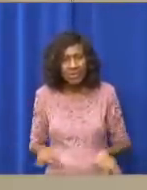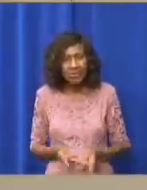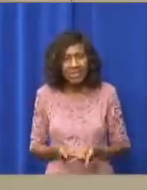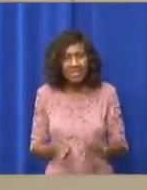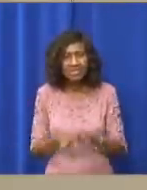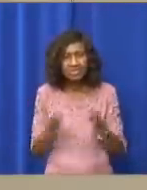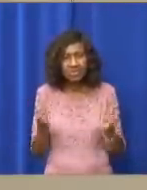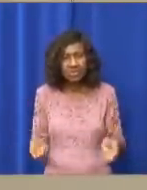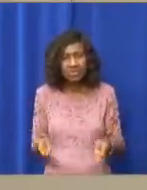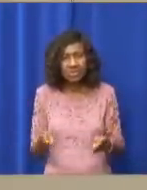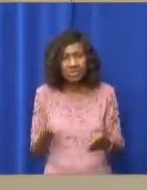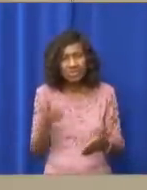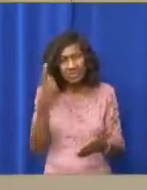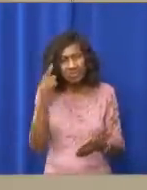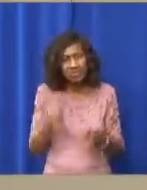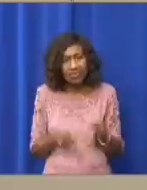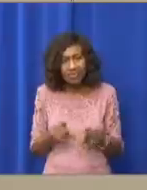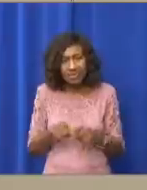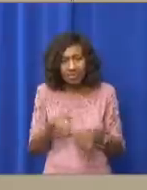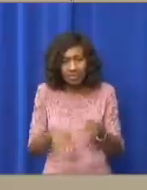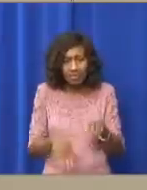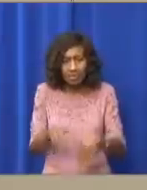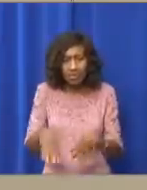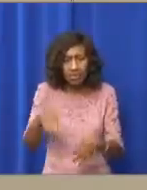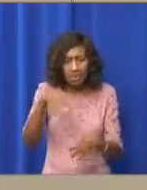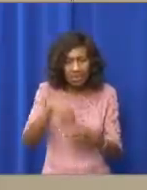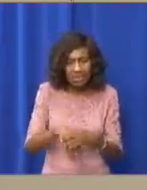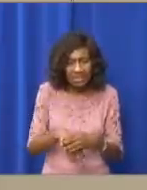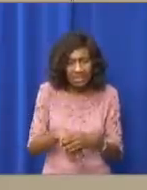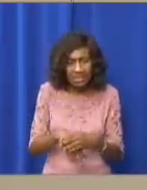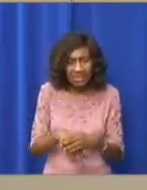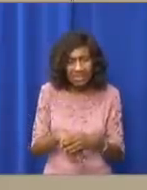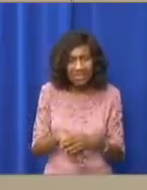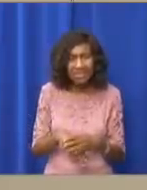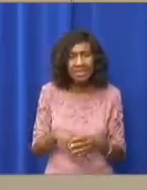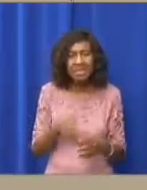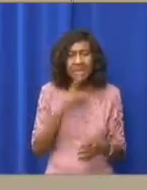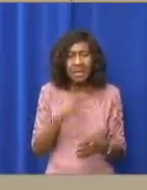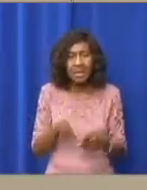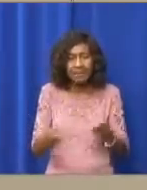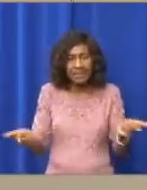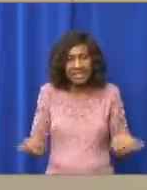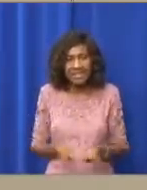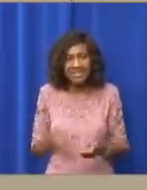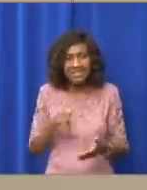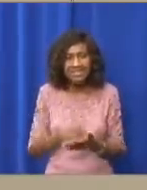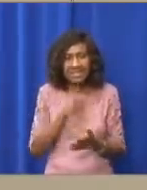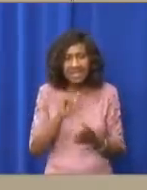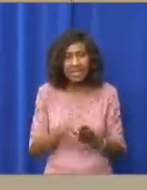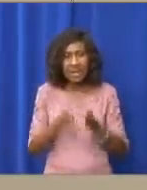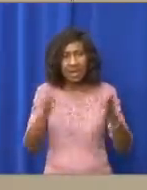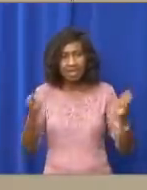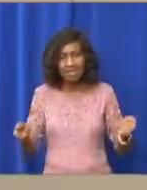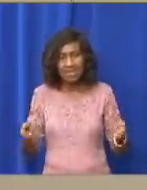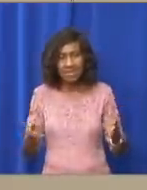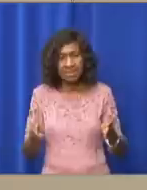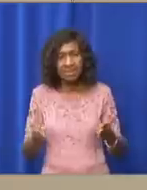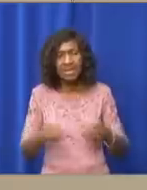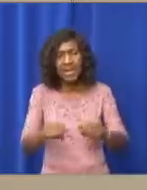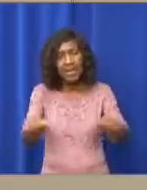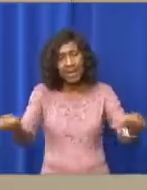can actually walk in are those that have been deemed to be big enough and have the ability to put in place